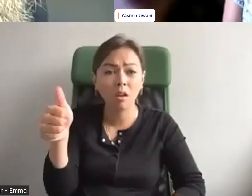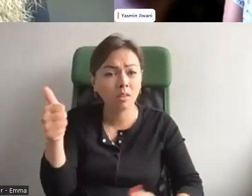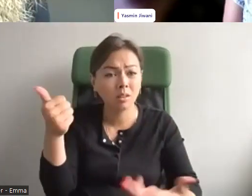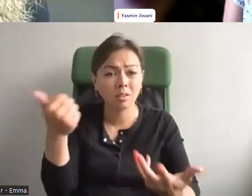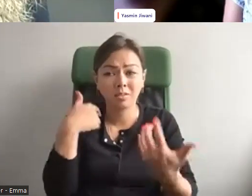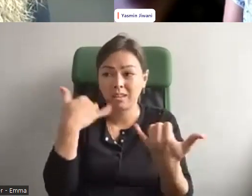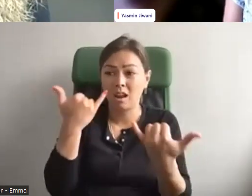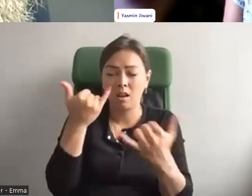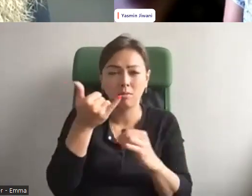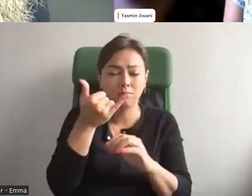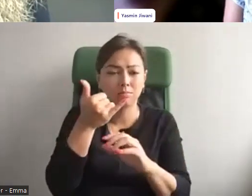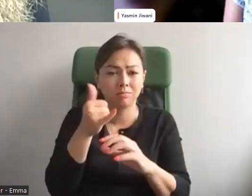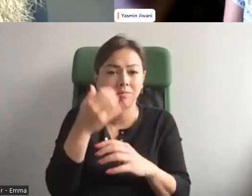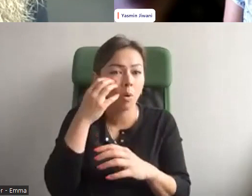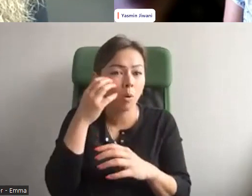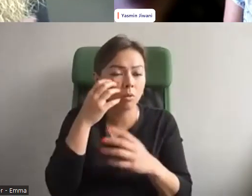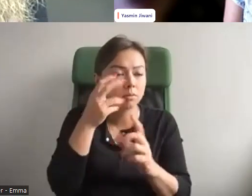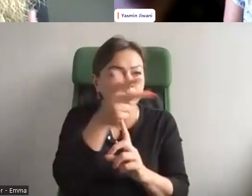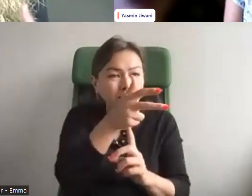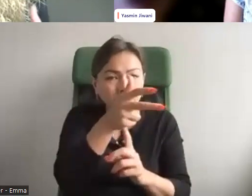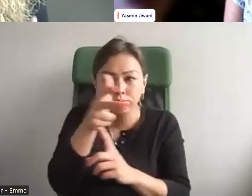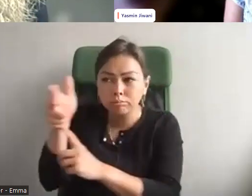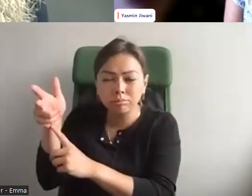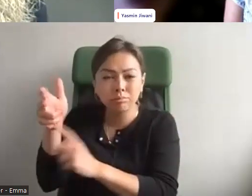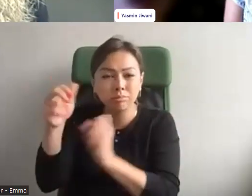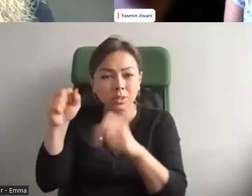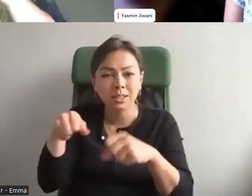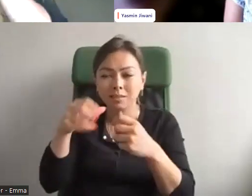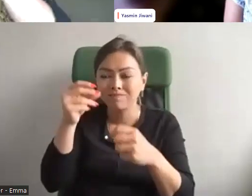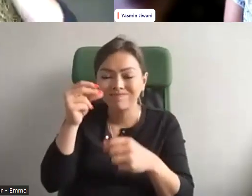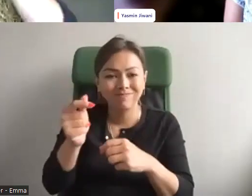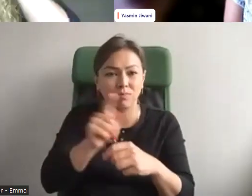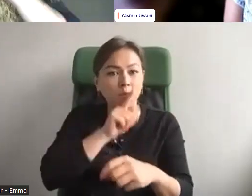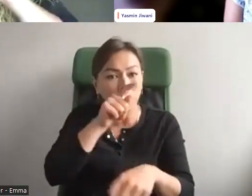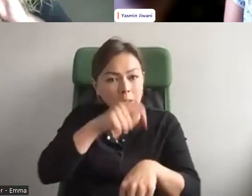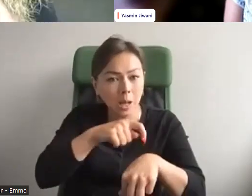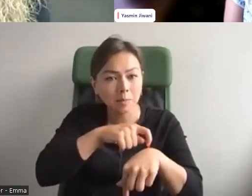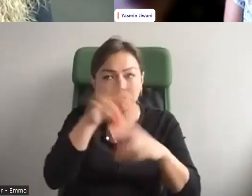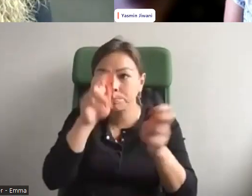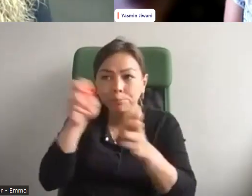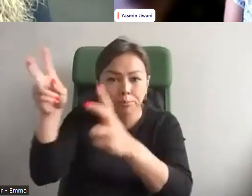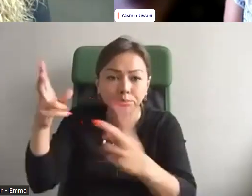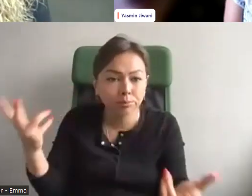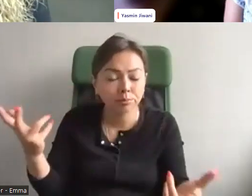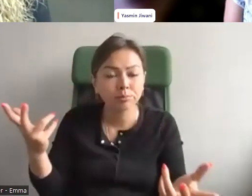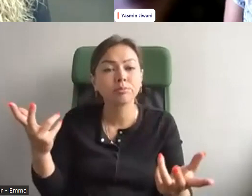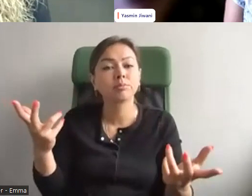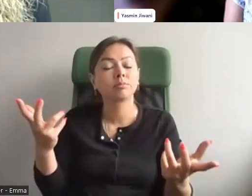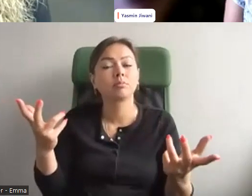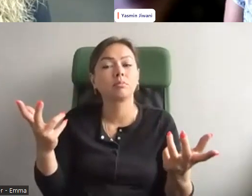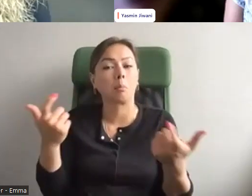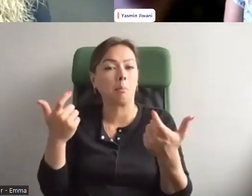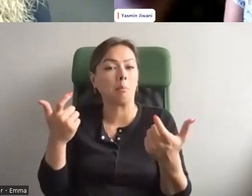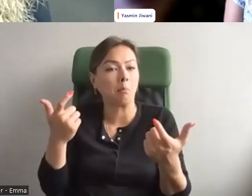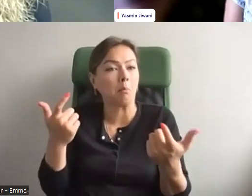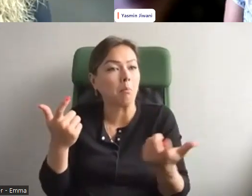phones are now kind of being able to capture real instant, like real-time events. I think has also been